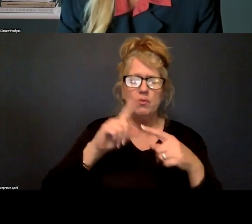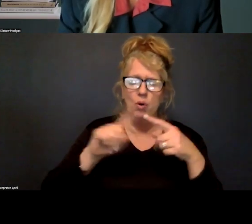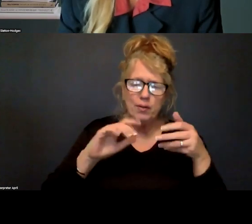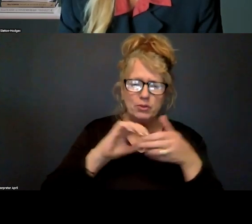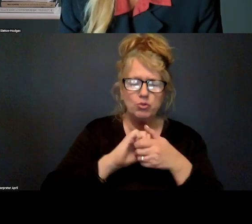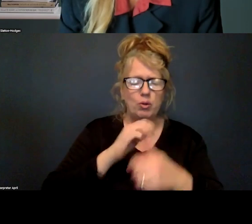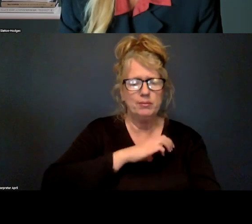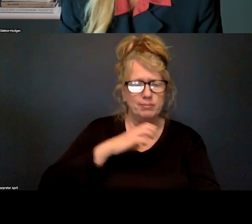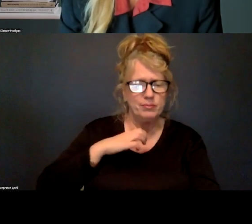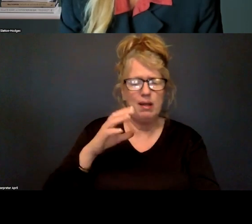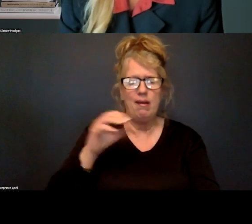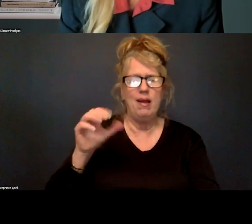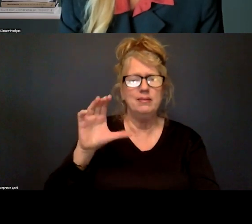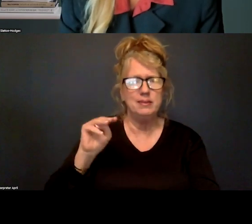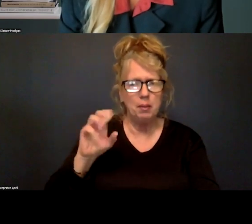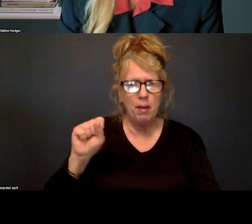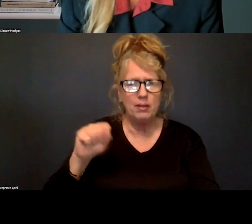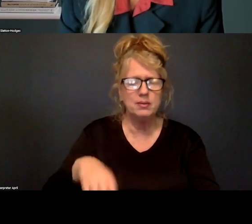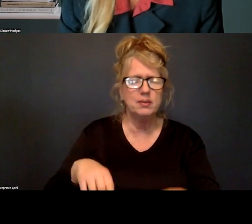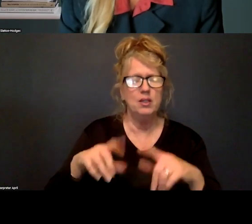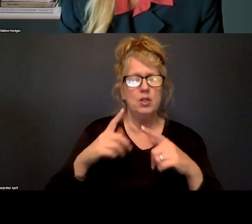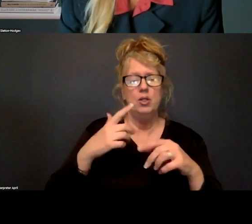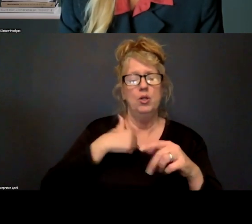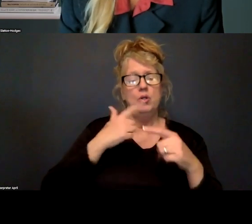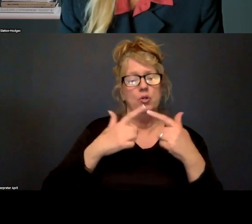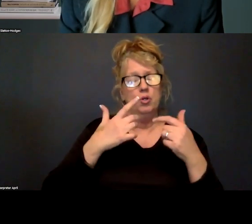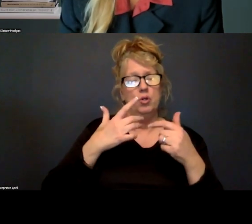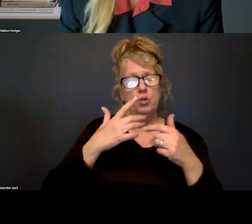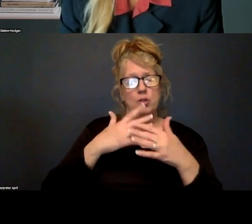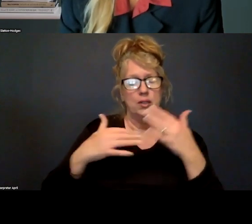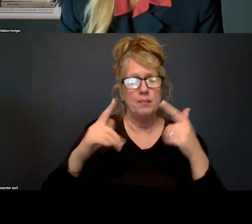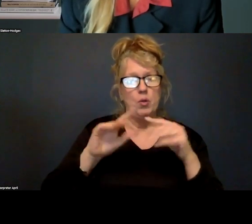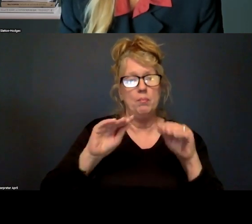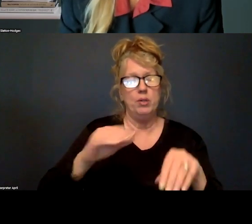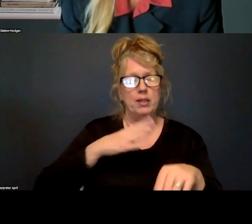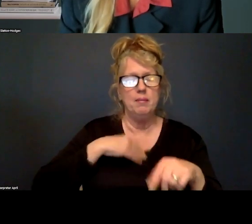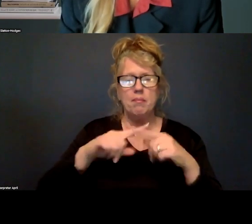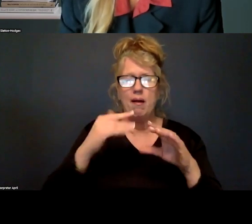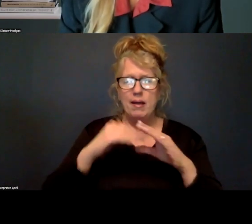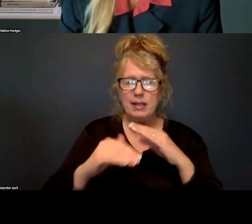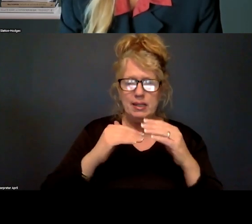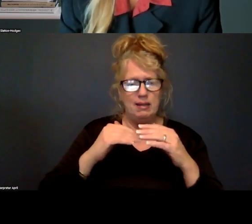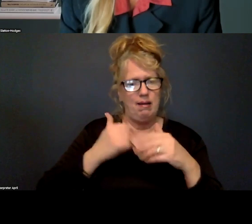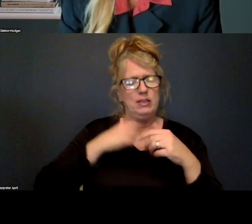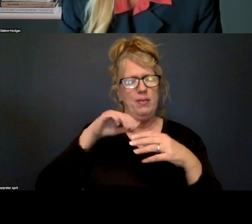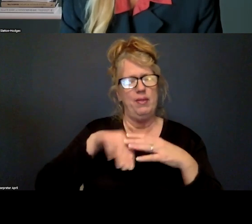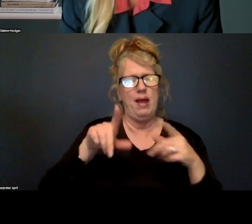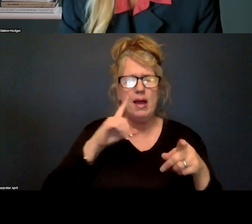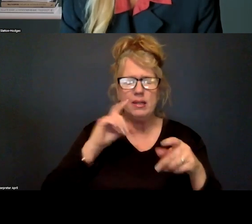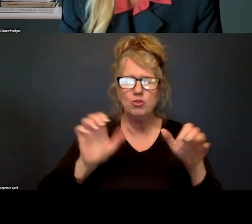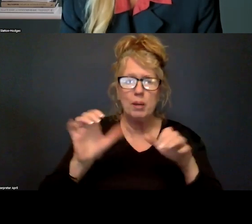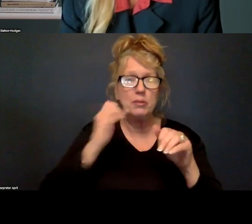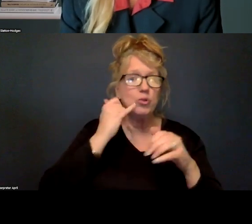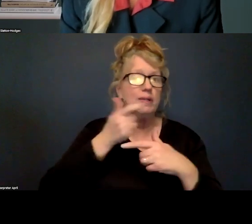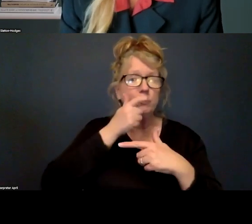and CMS. And so I put my email address in the chat in case you're interested in any of